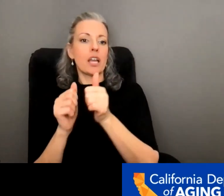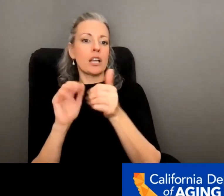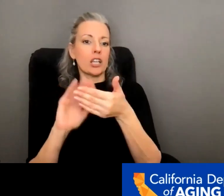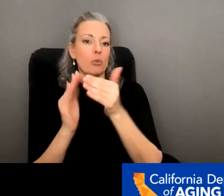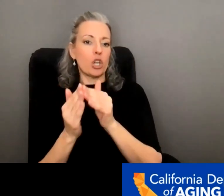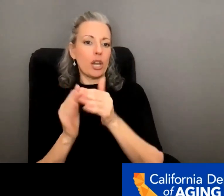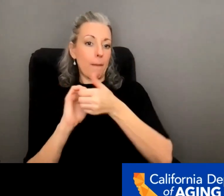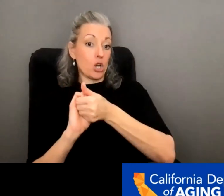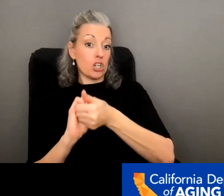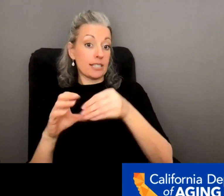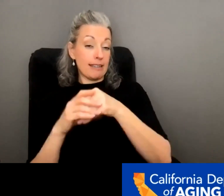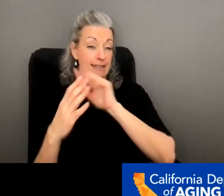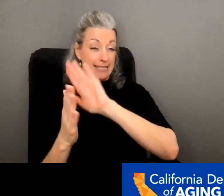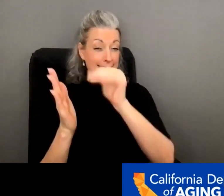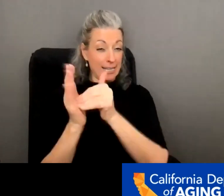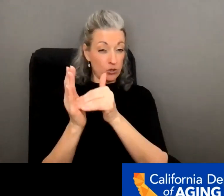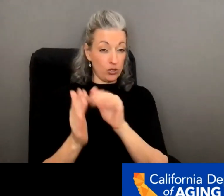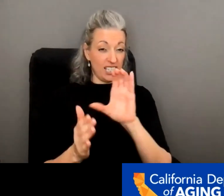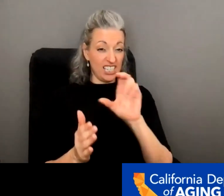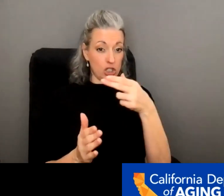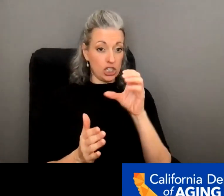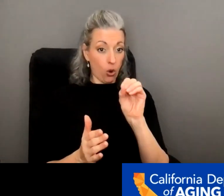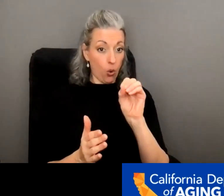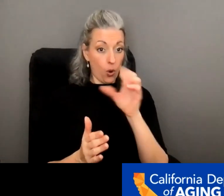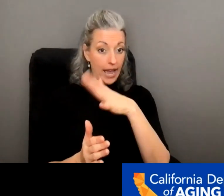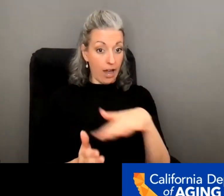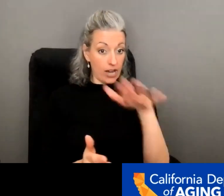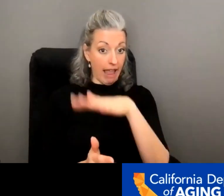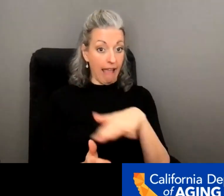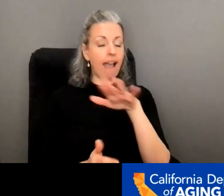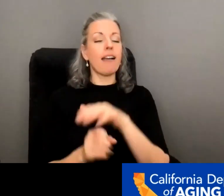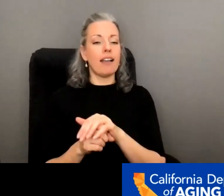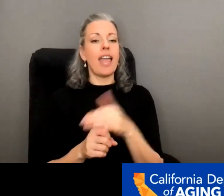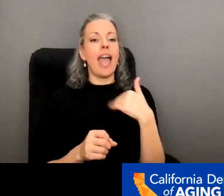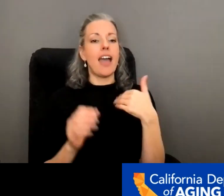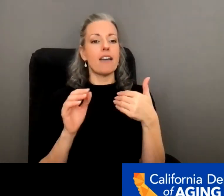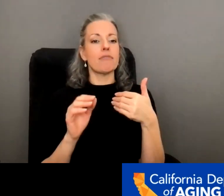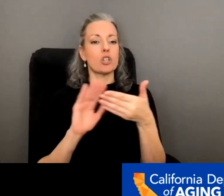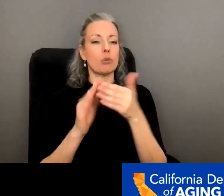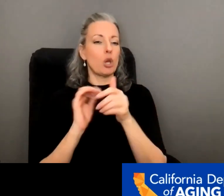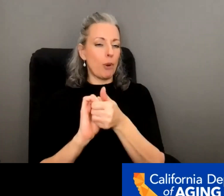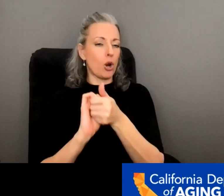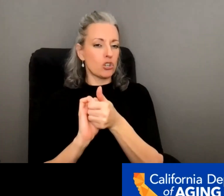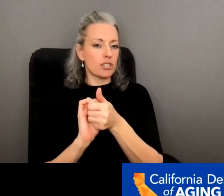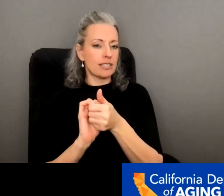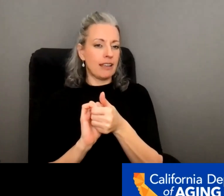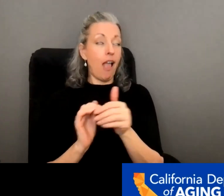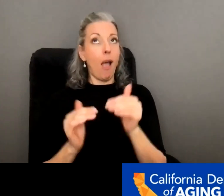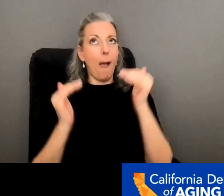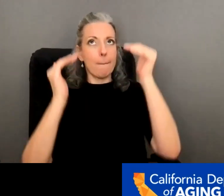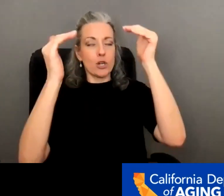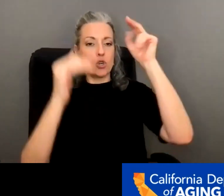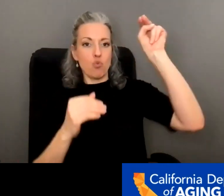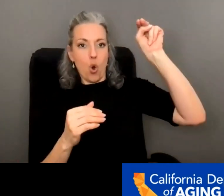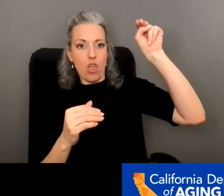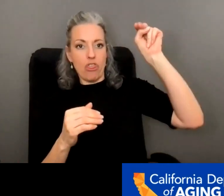central, sort of like Chico, sort of central California area. We have community partners we're working with in the sort of upper northern